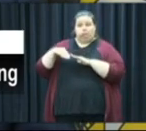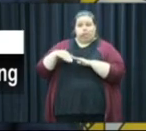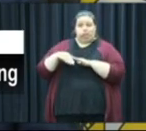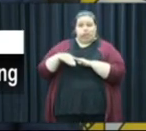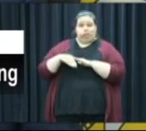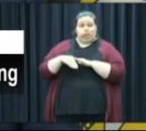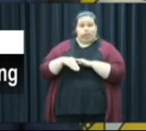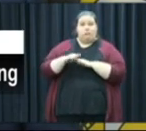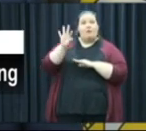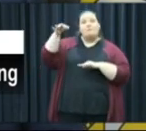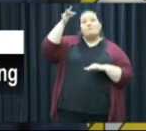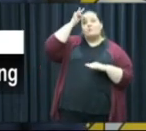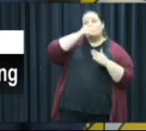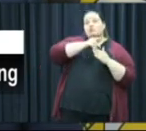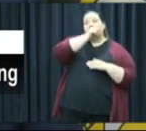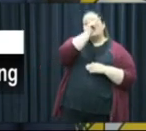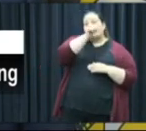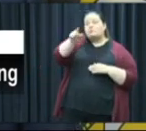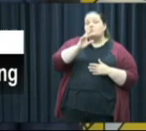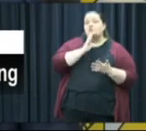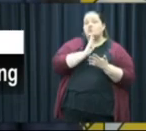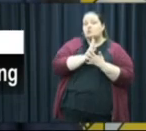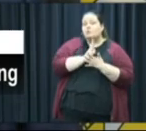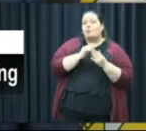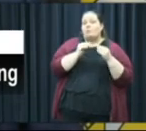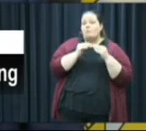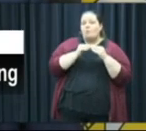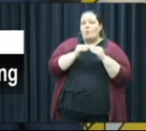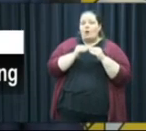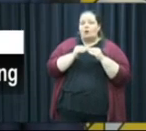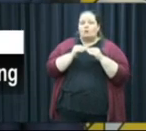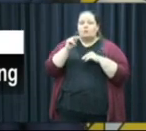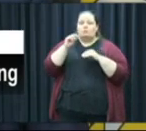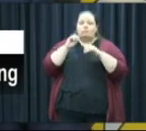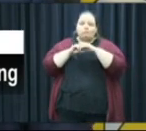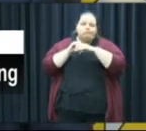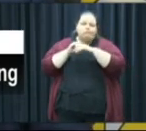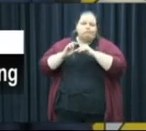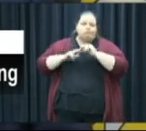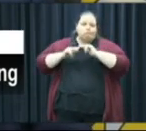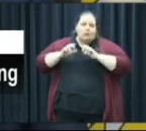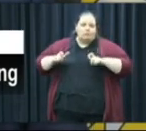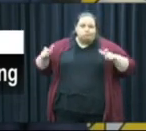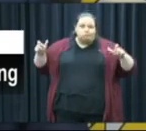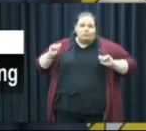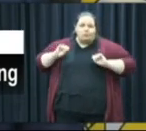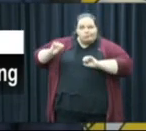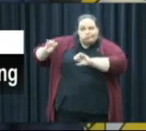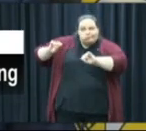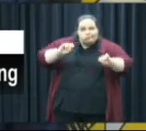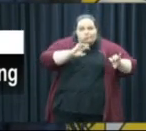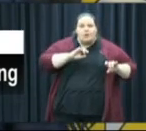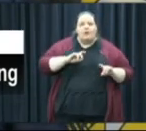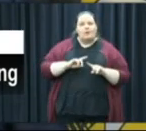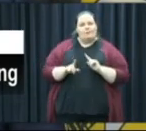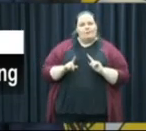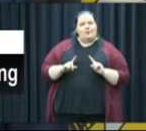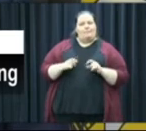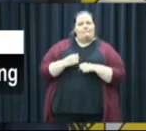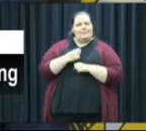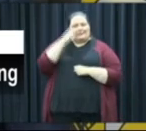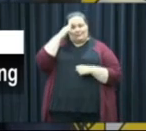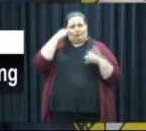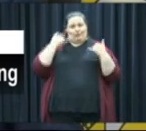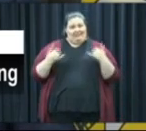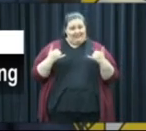and I know the federal government is talking about building more storage or having more capability in storage. And really what would seem to make sense for this